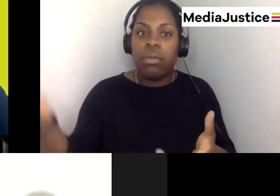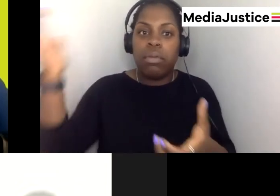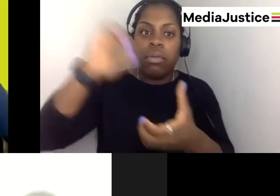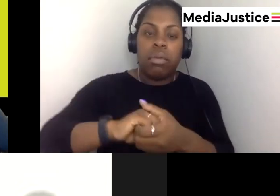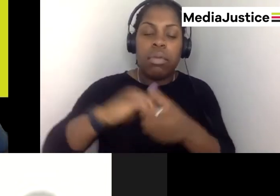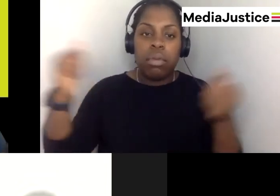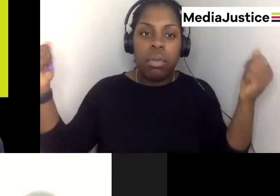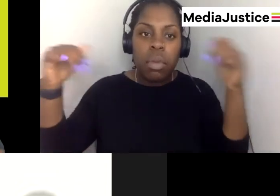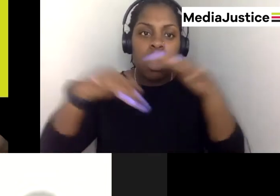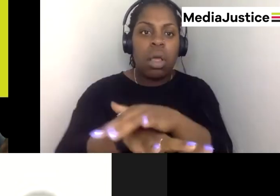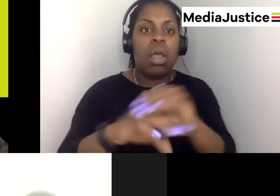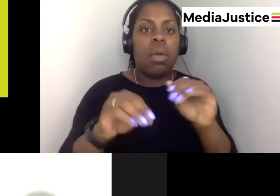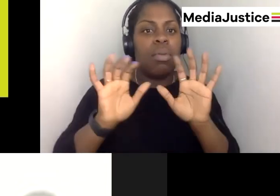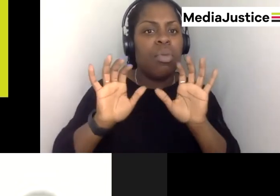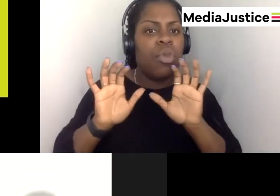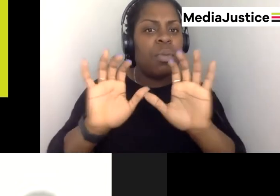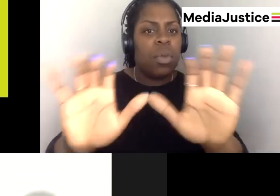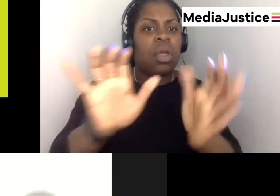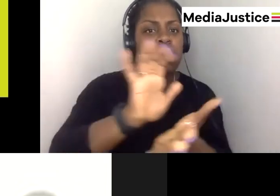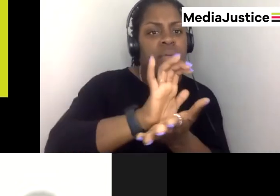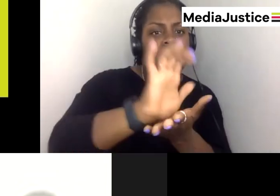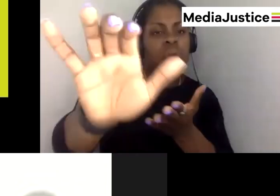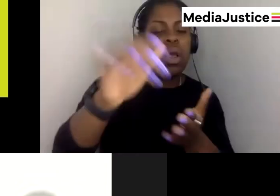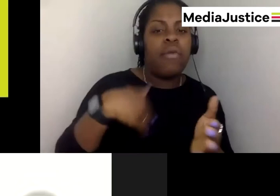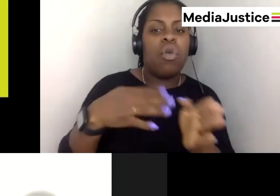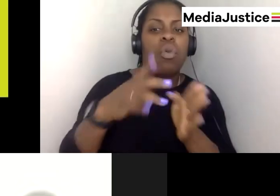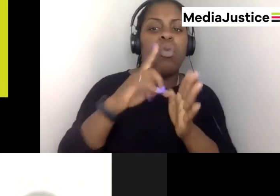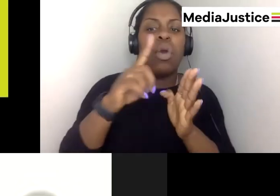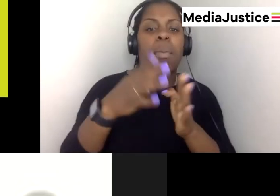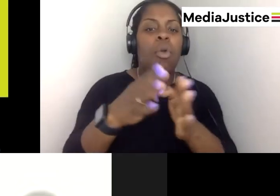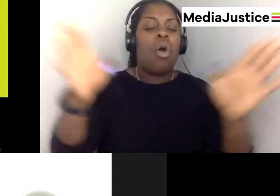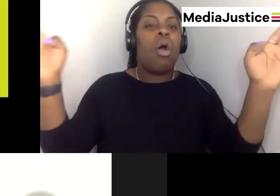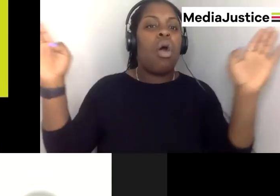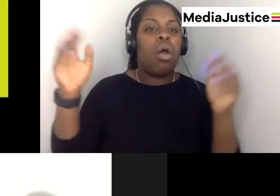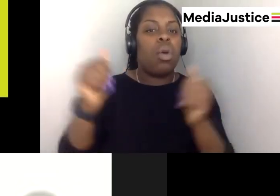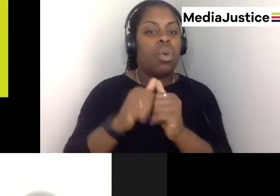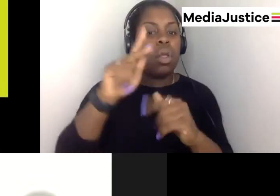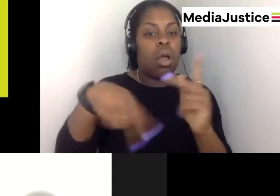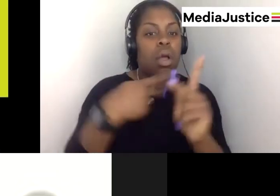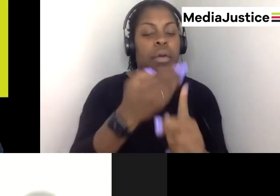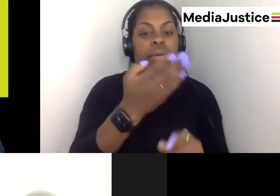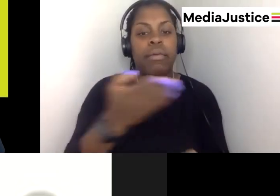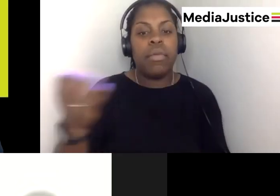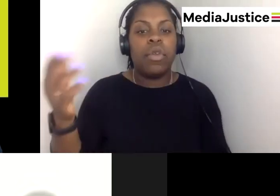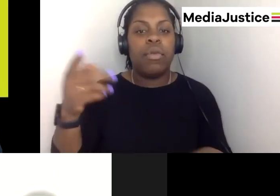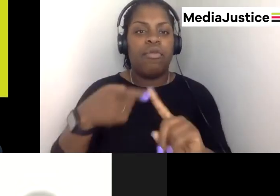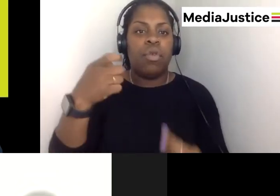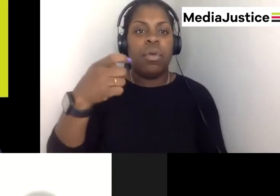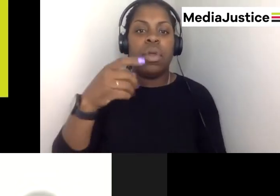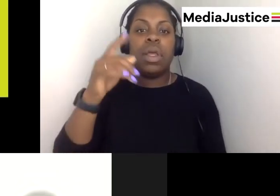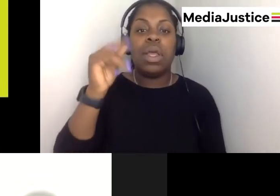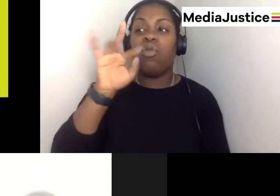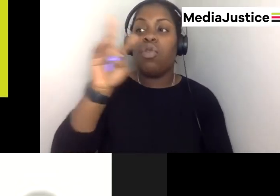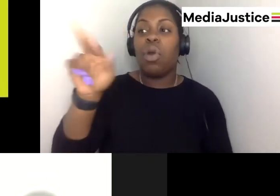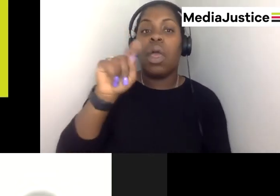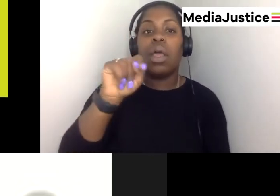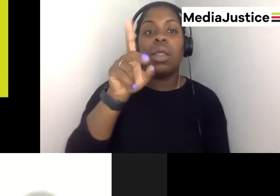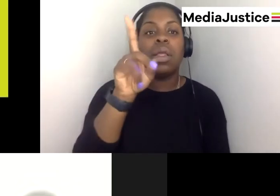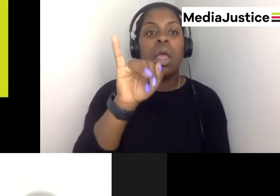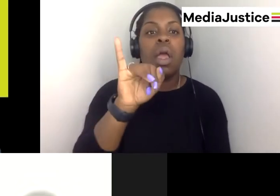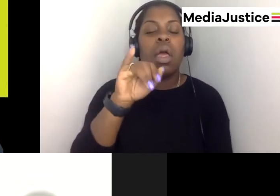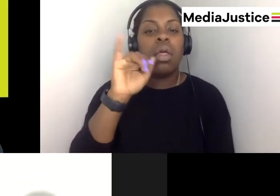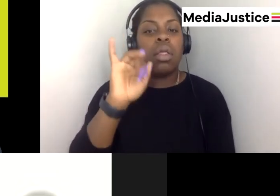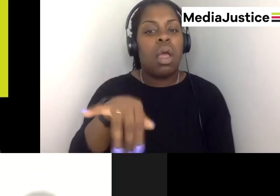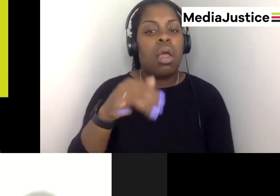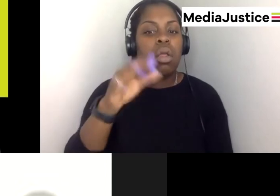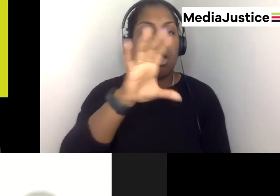back and have a broader front against that. I mean, particularly if you look at BI, for example, BI is a company